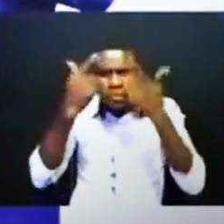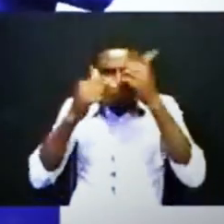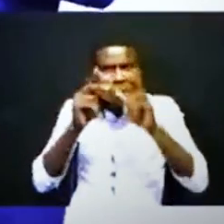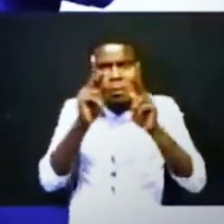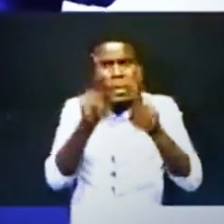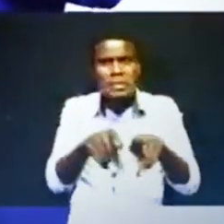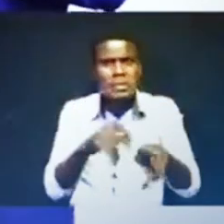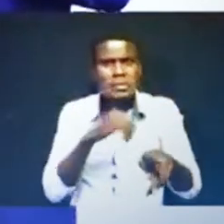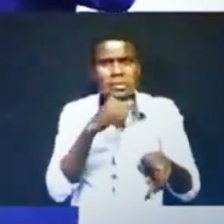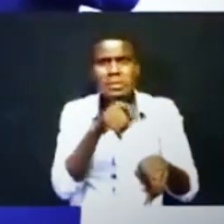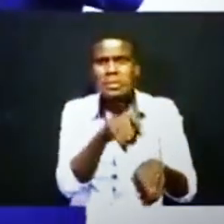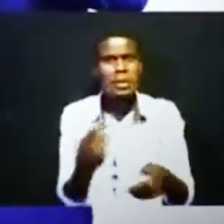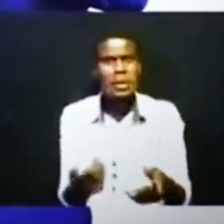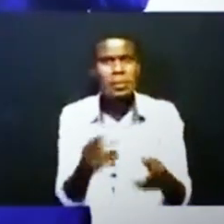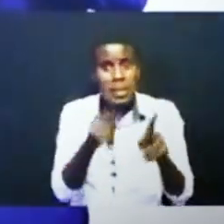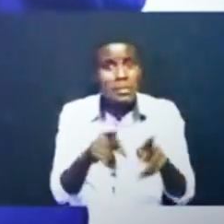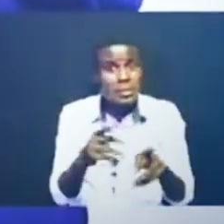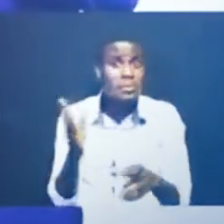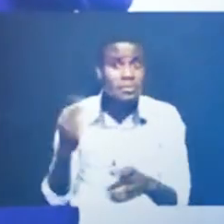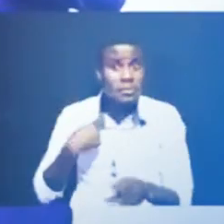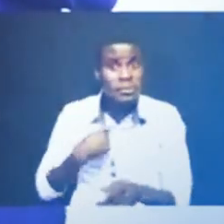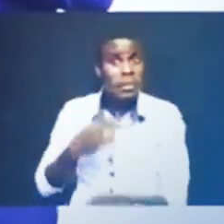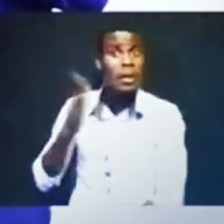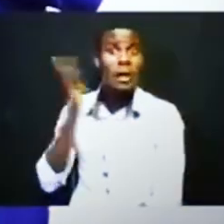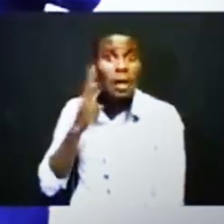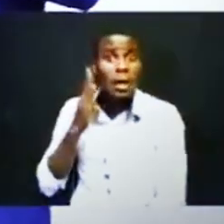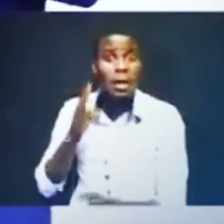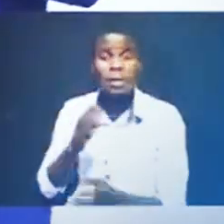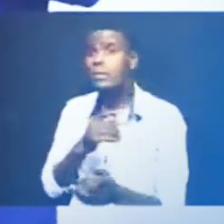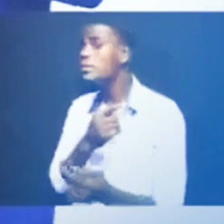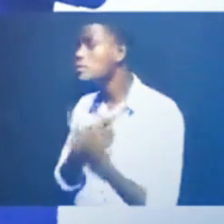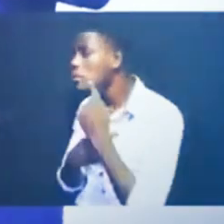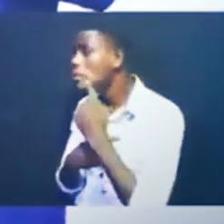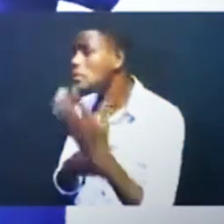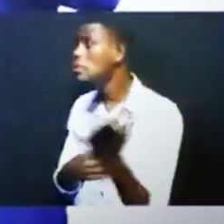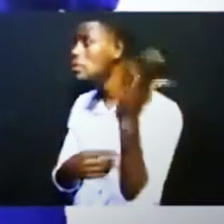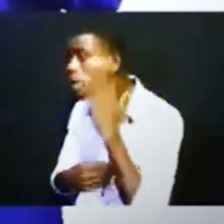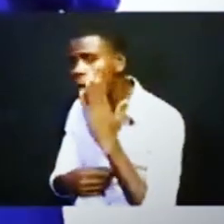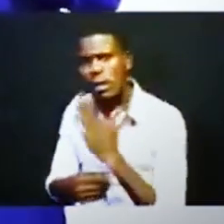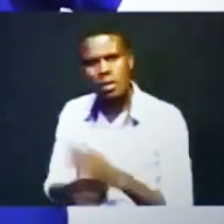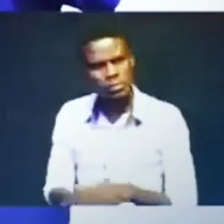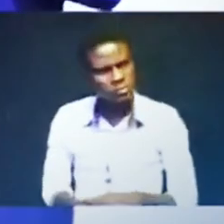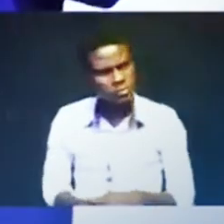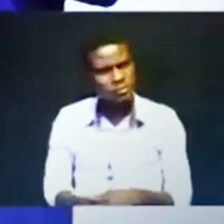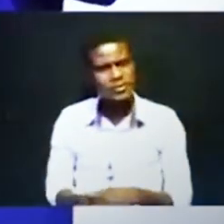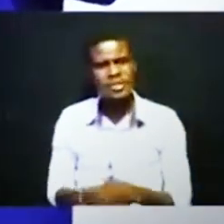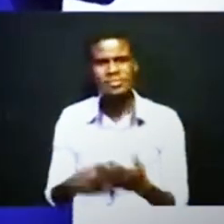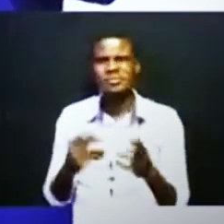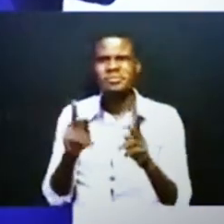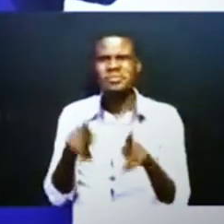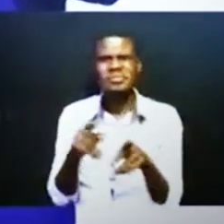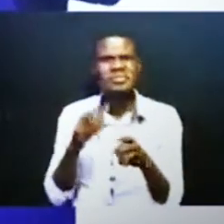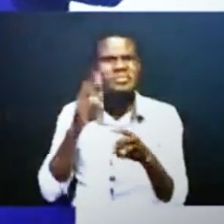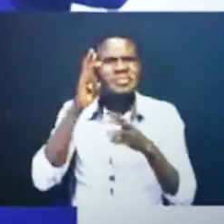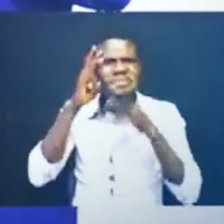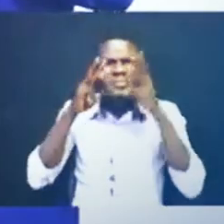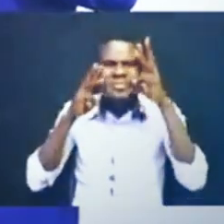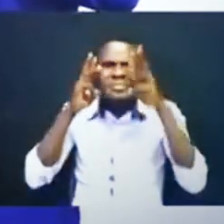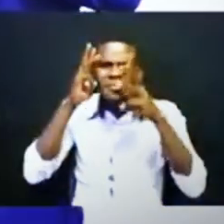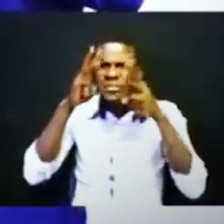the person will be hunted forever. And if you said you were a Christian, the person will